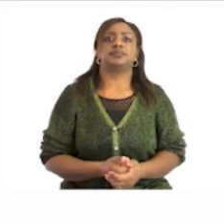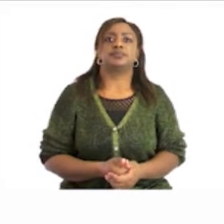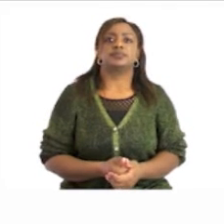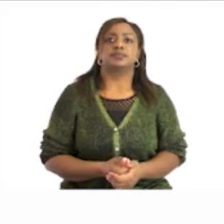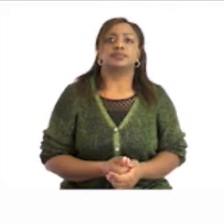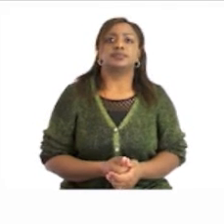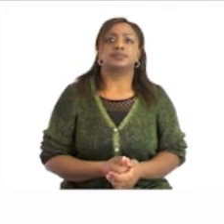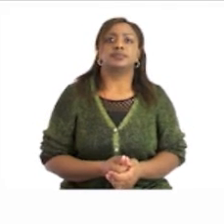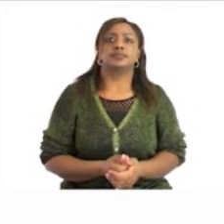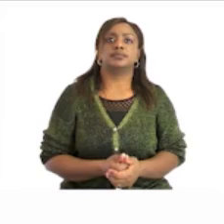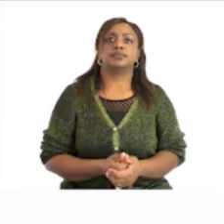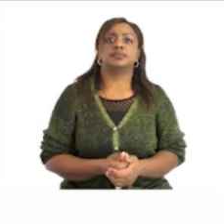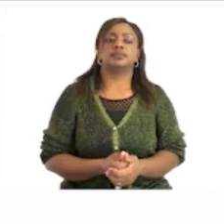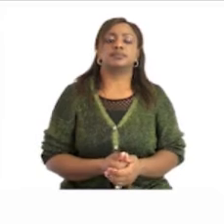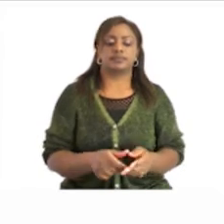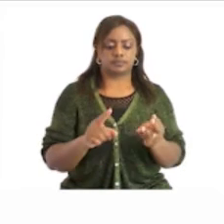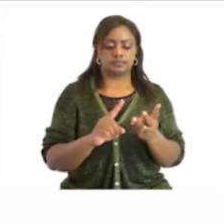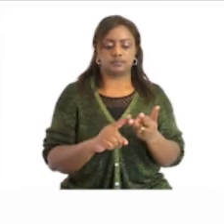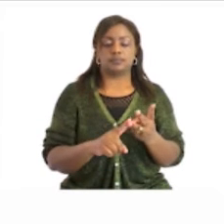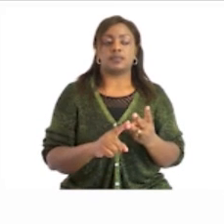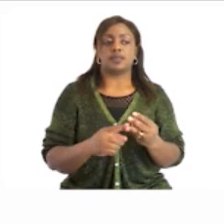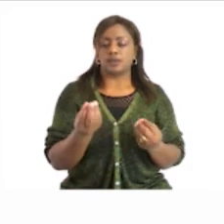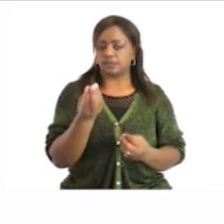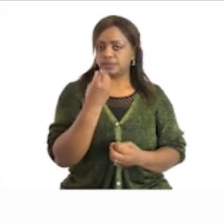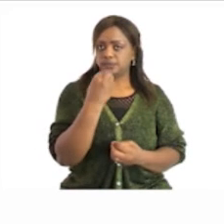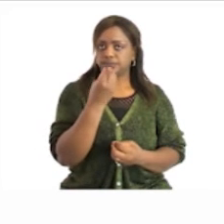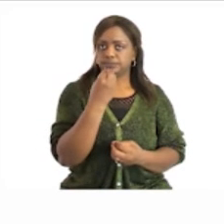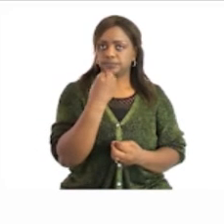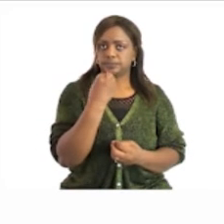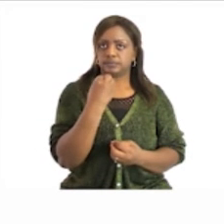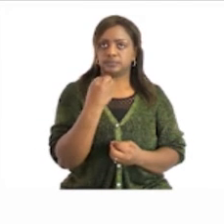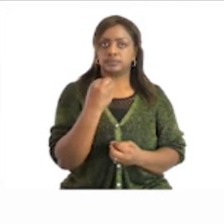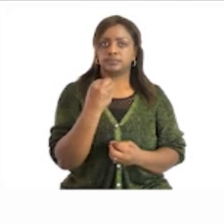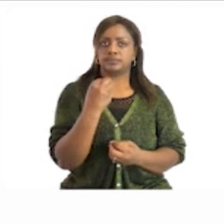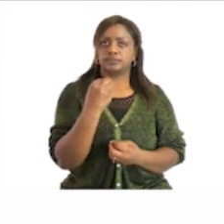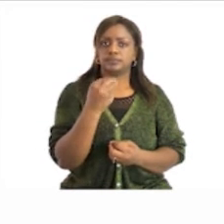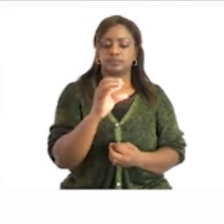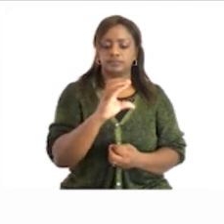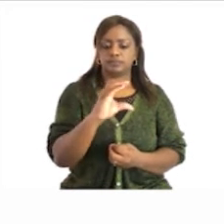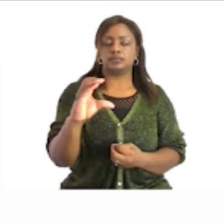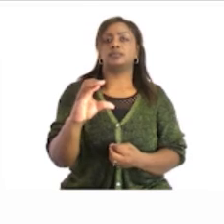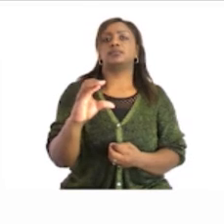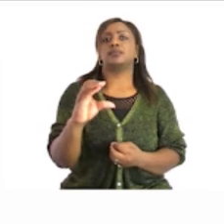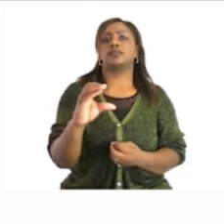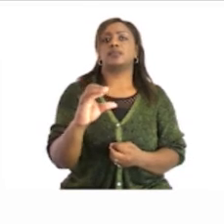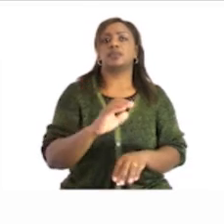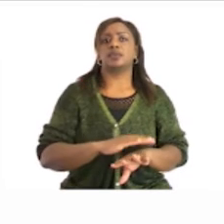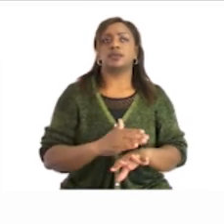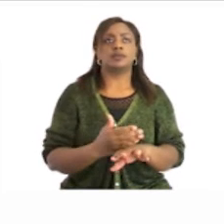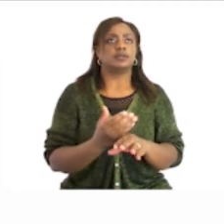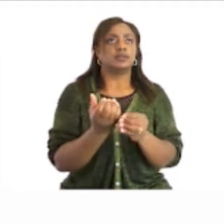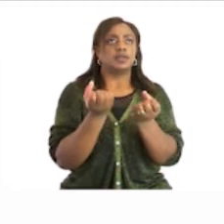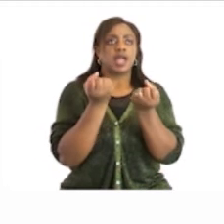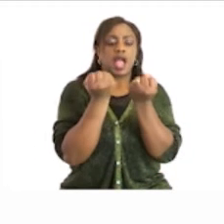faster. We also need to get proteins from the food that we eat. So we can get proteins from a